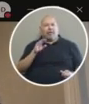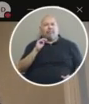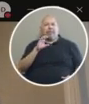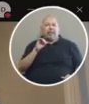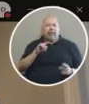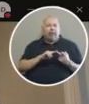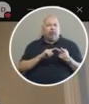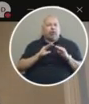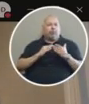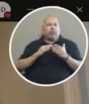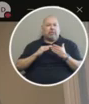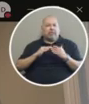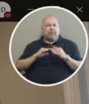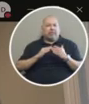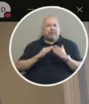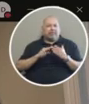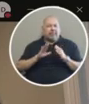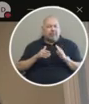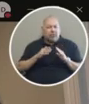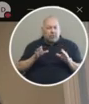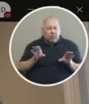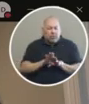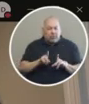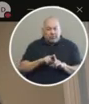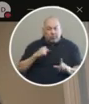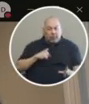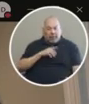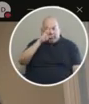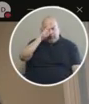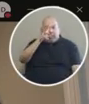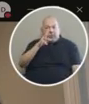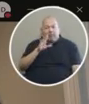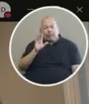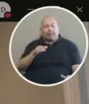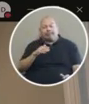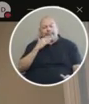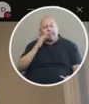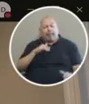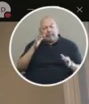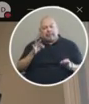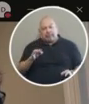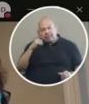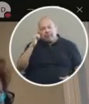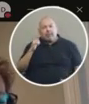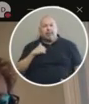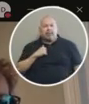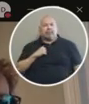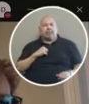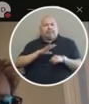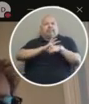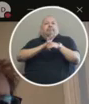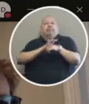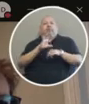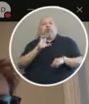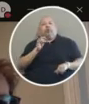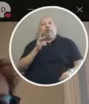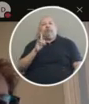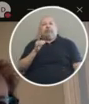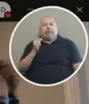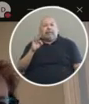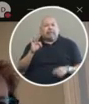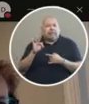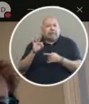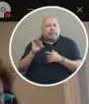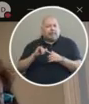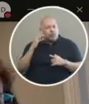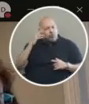All the community centers are closed, and it's not closed because we made some rash decision. It's closed because of COVID-19.